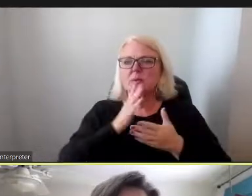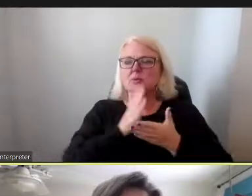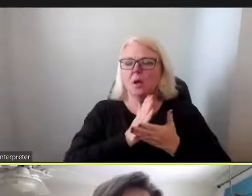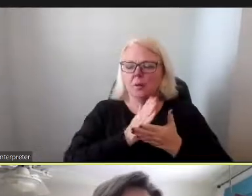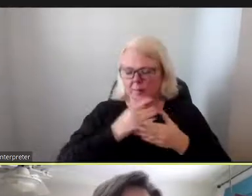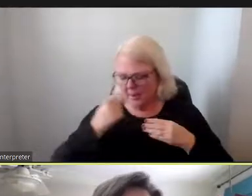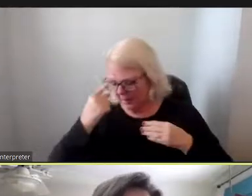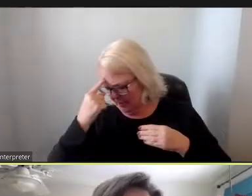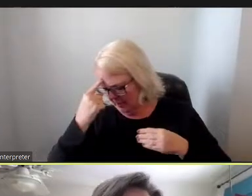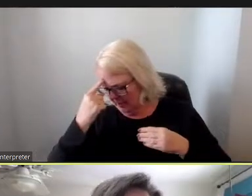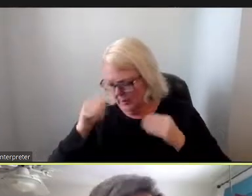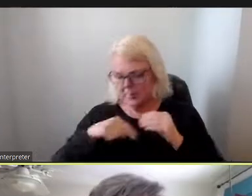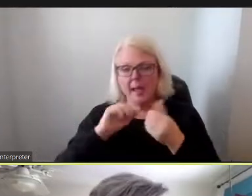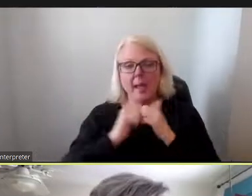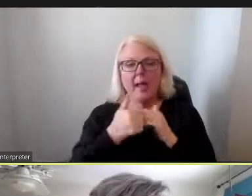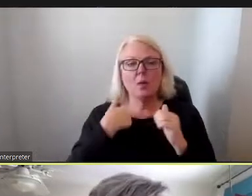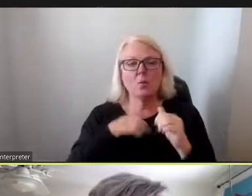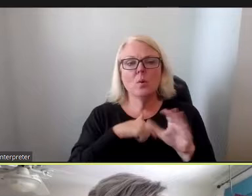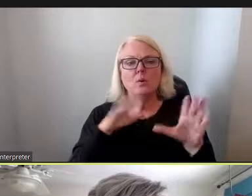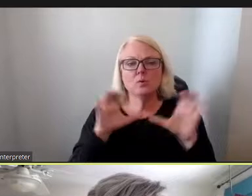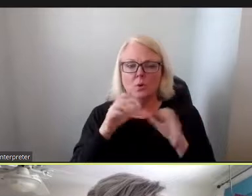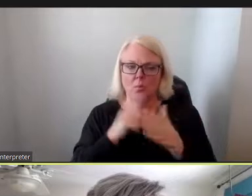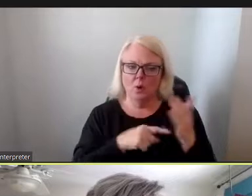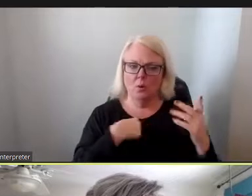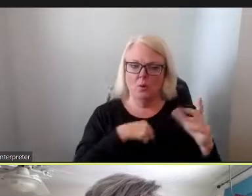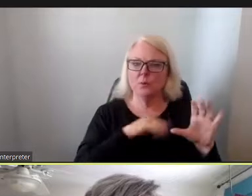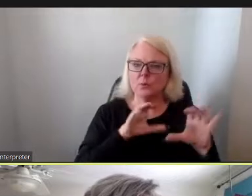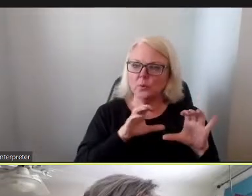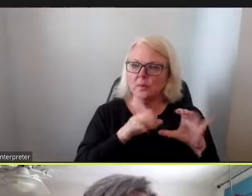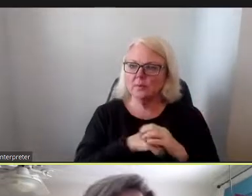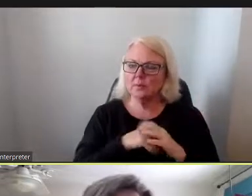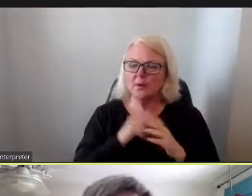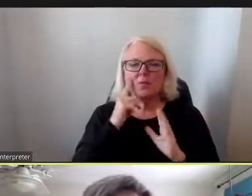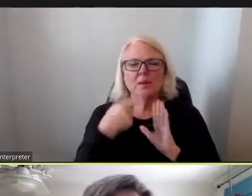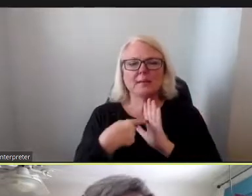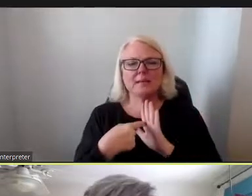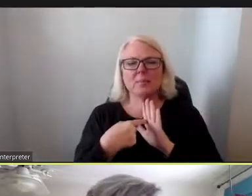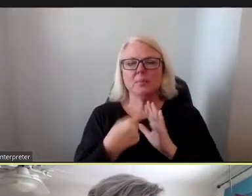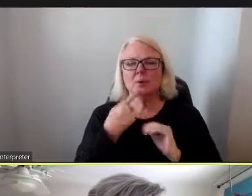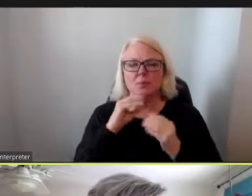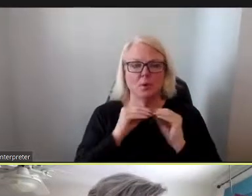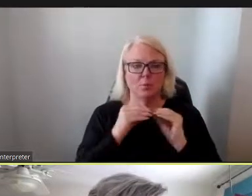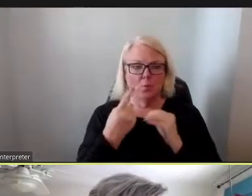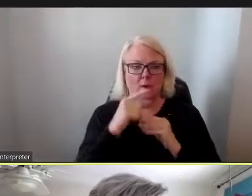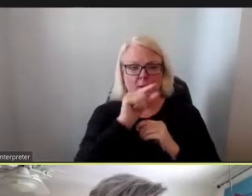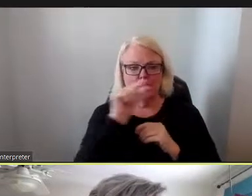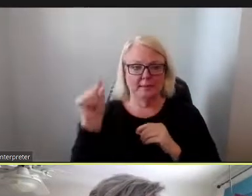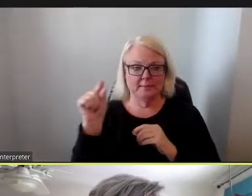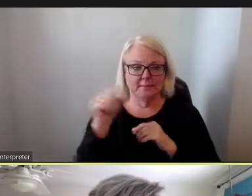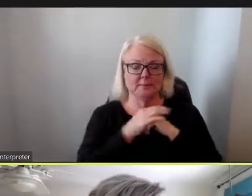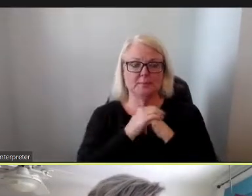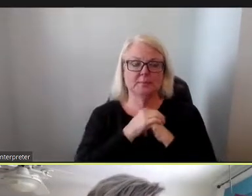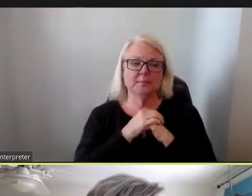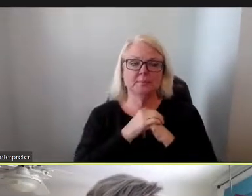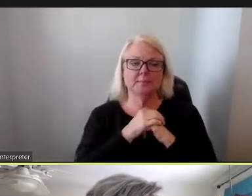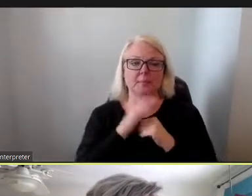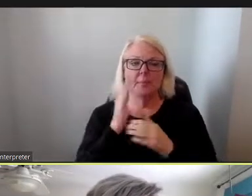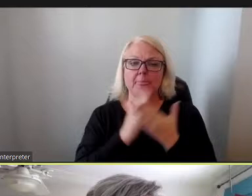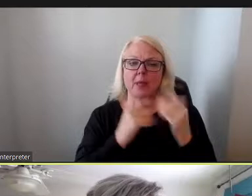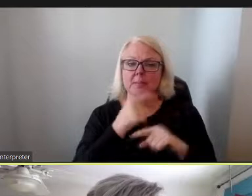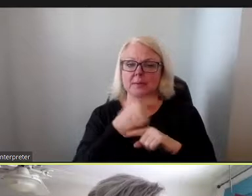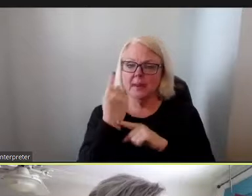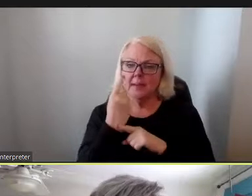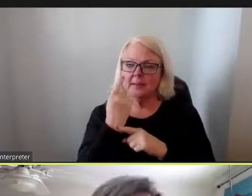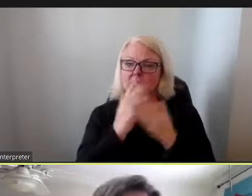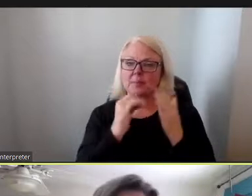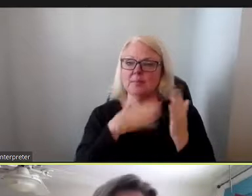think about how we are doing what we're doing. For example, number one on the list. Some days, some of